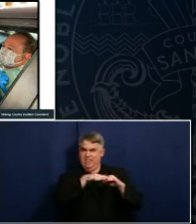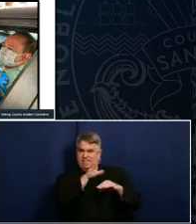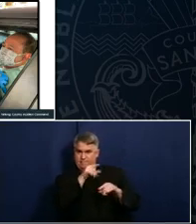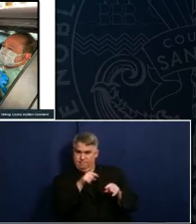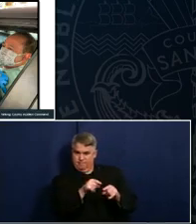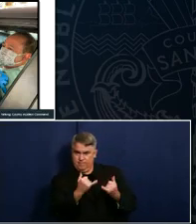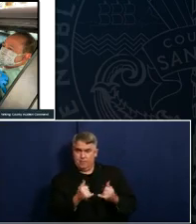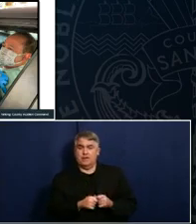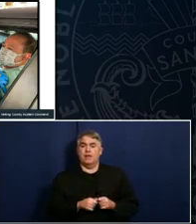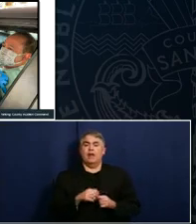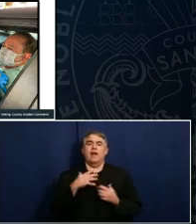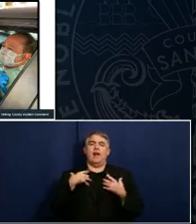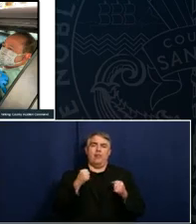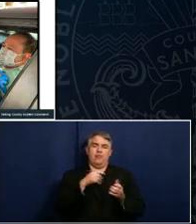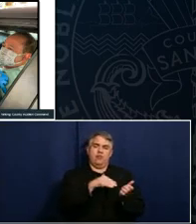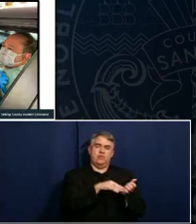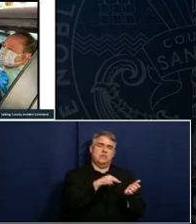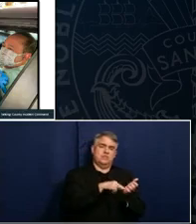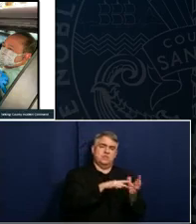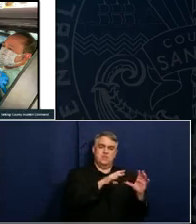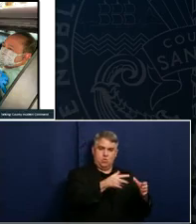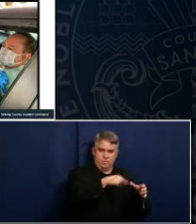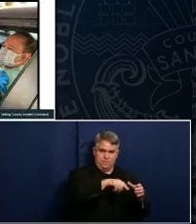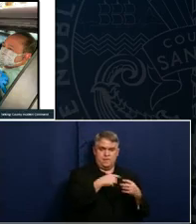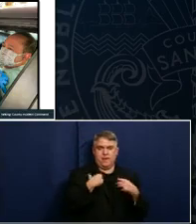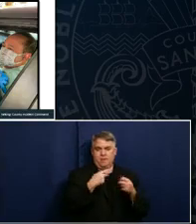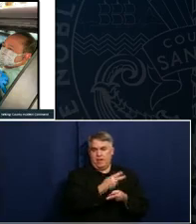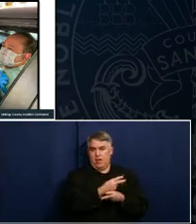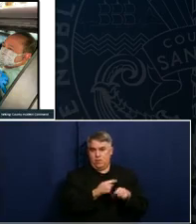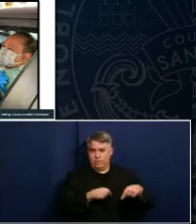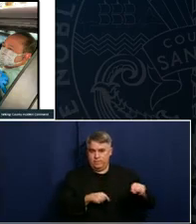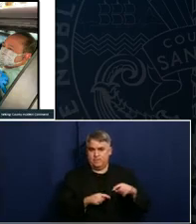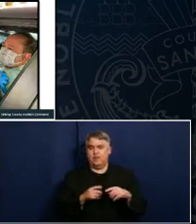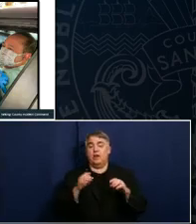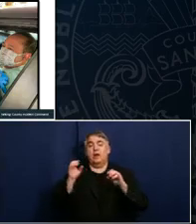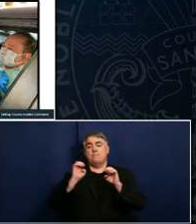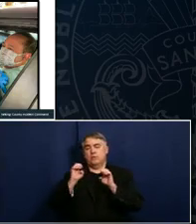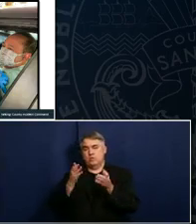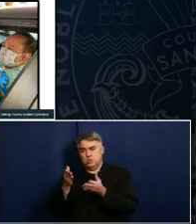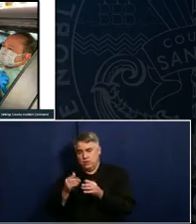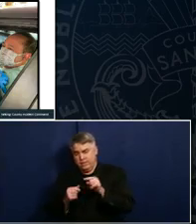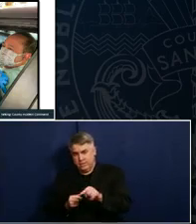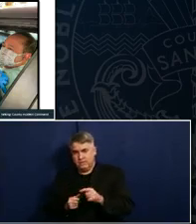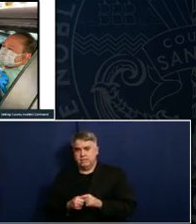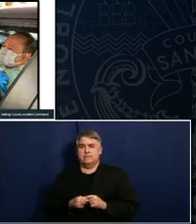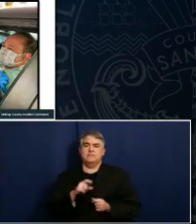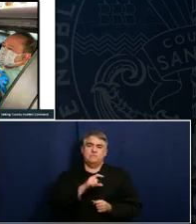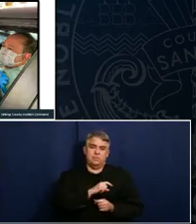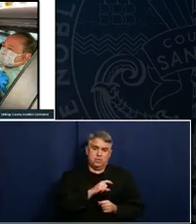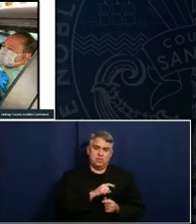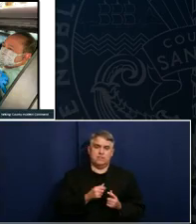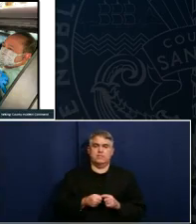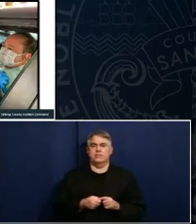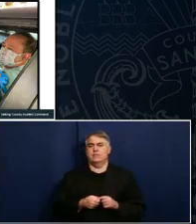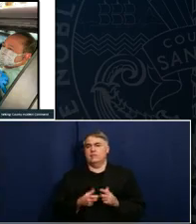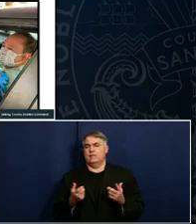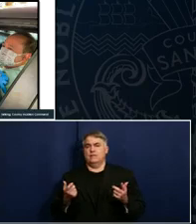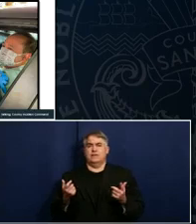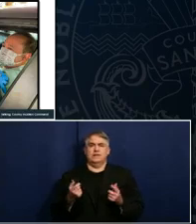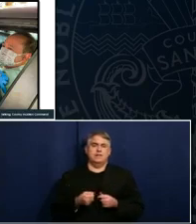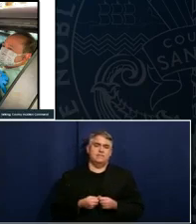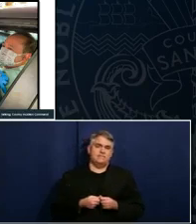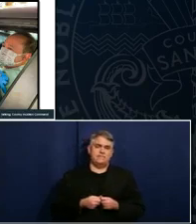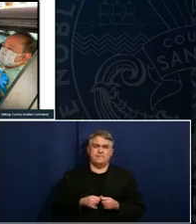next group is our emergency services, our law enforcement officials, also